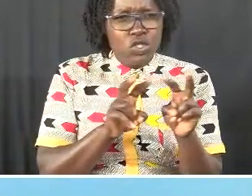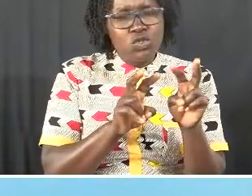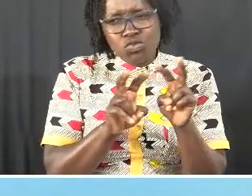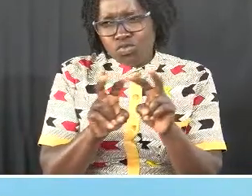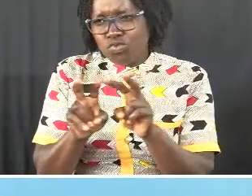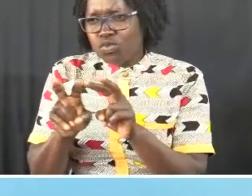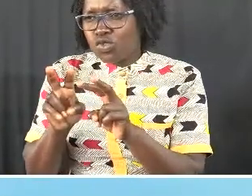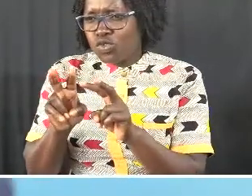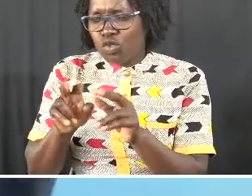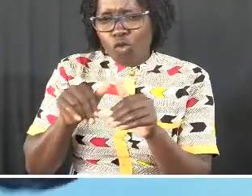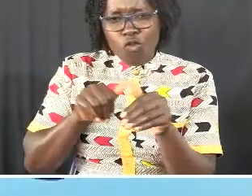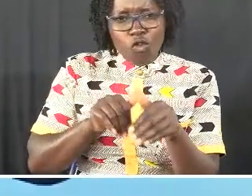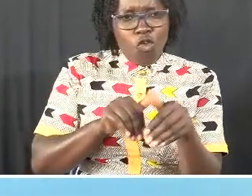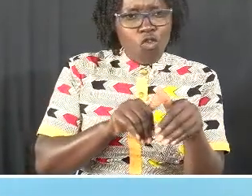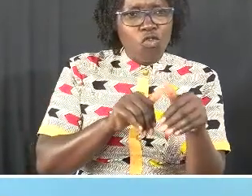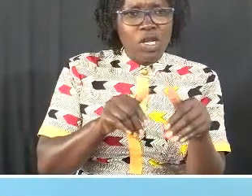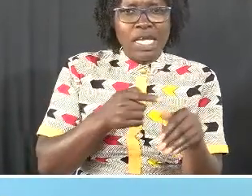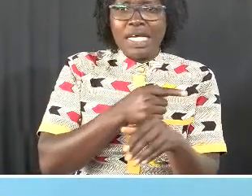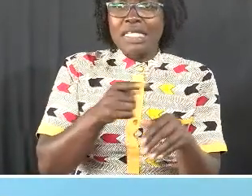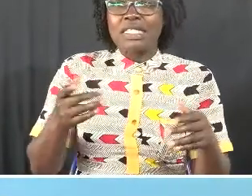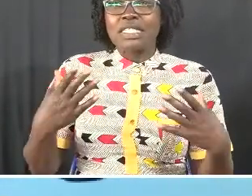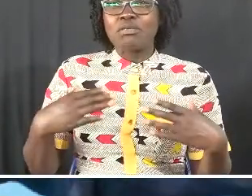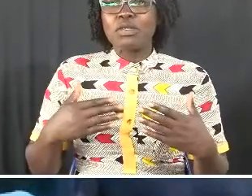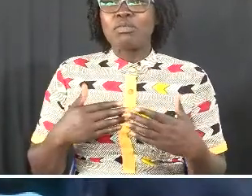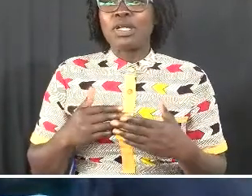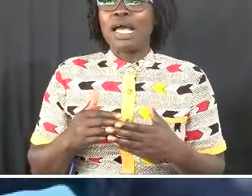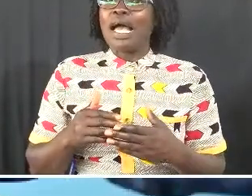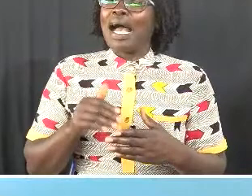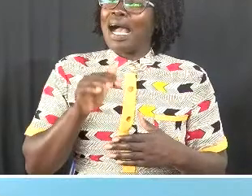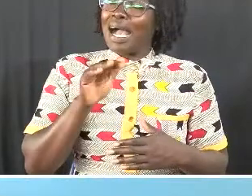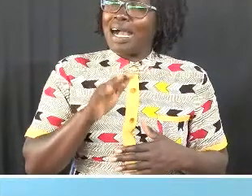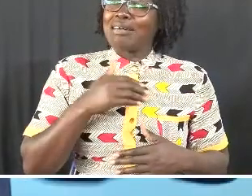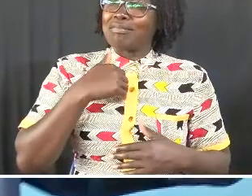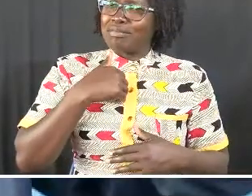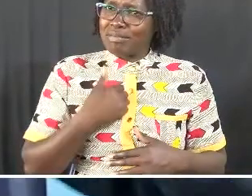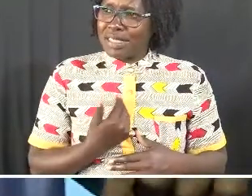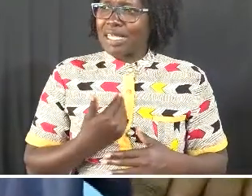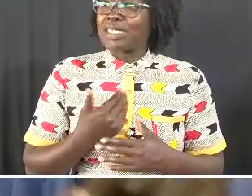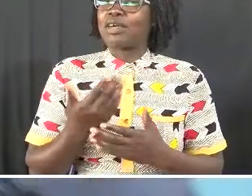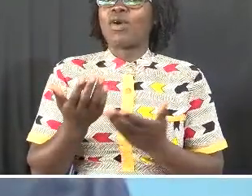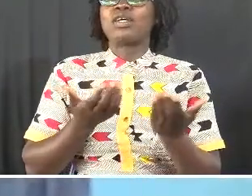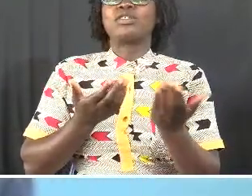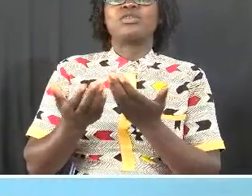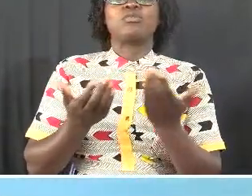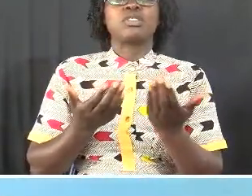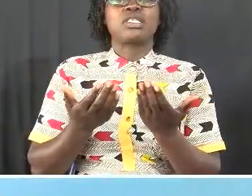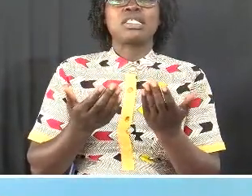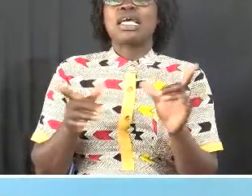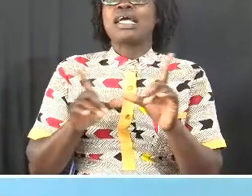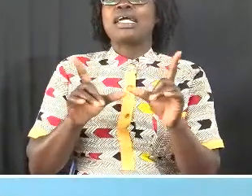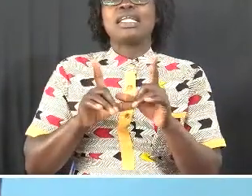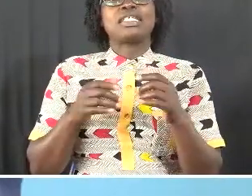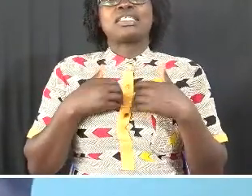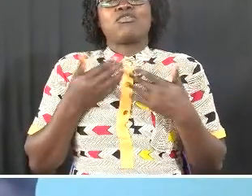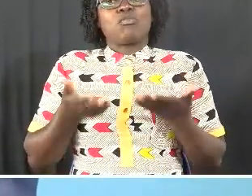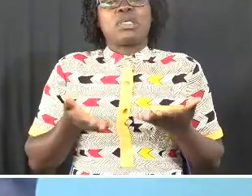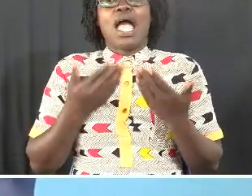stall to the next. These people have hired these buildings. They want to do business. You don't have a license to be